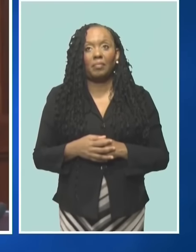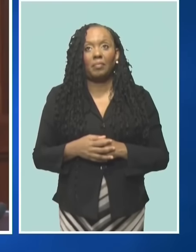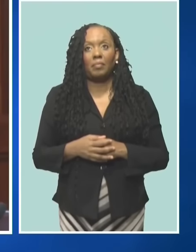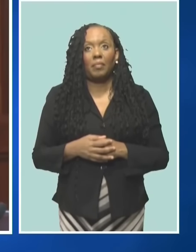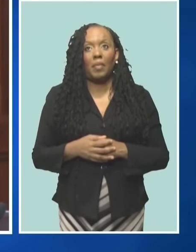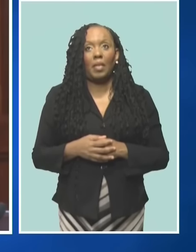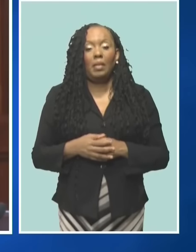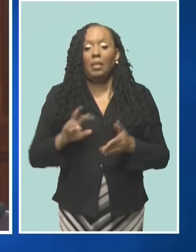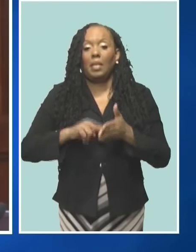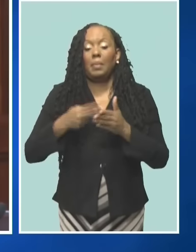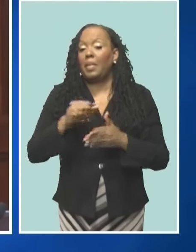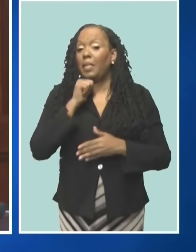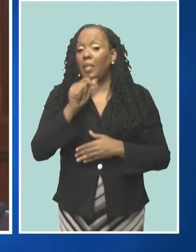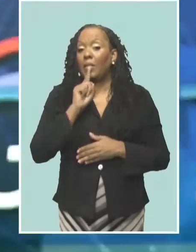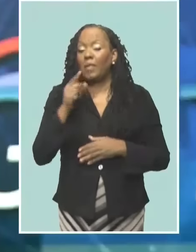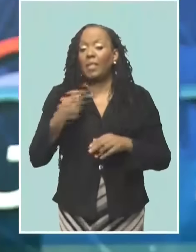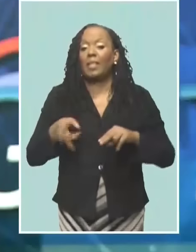at all.